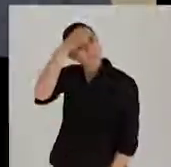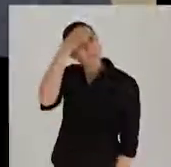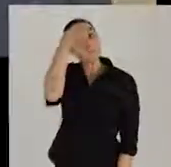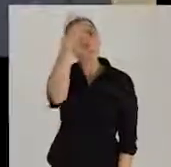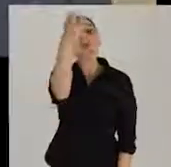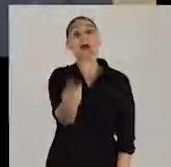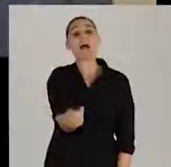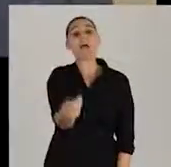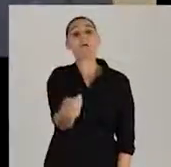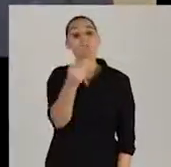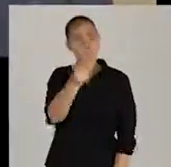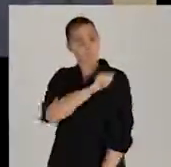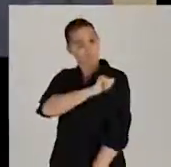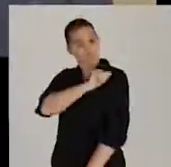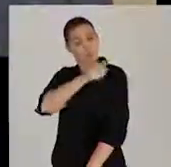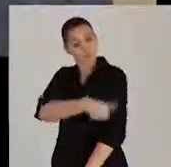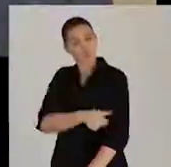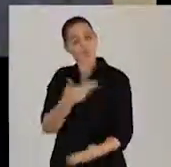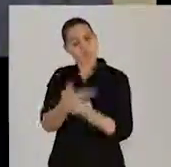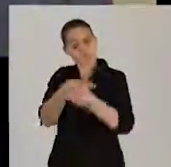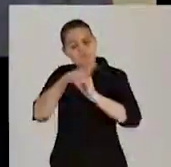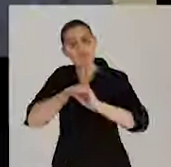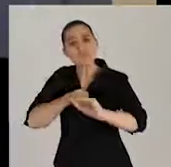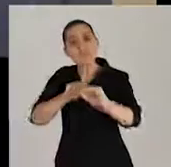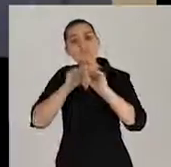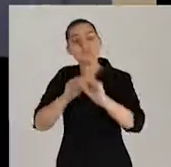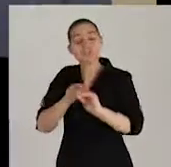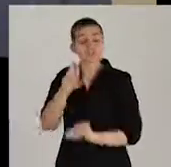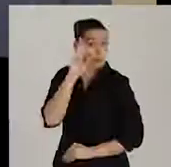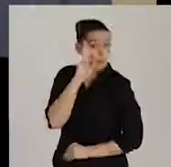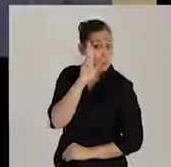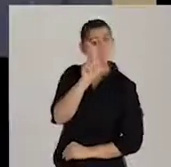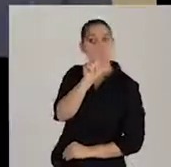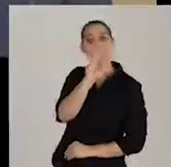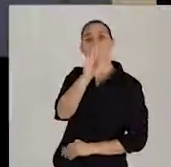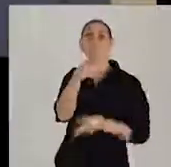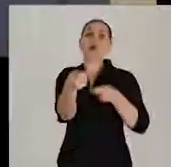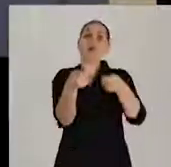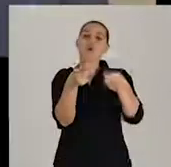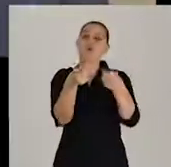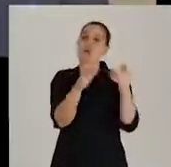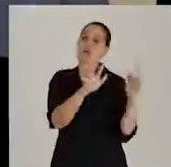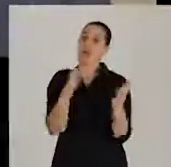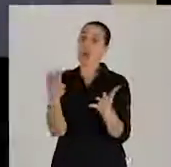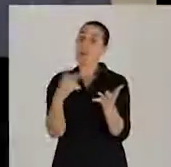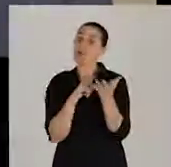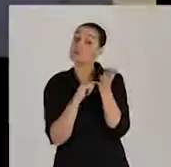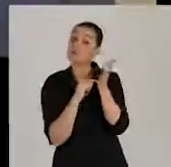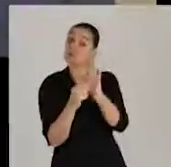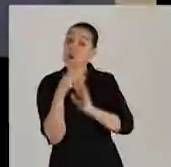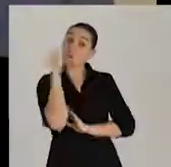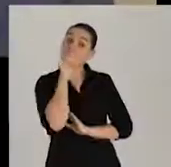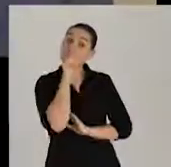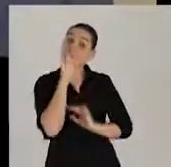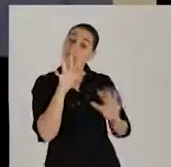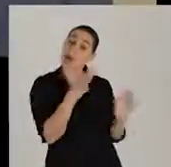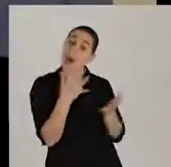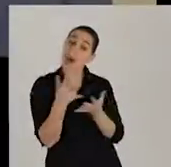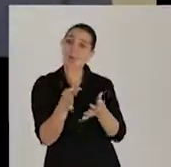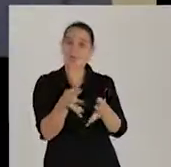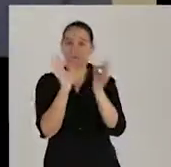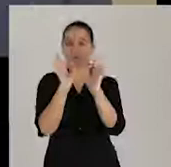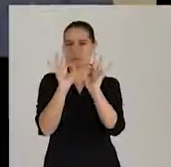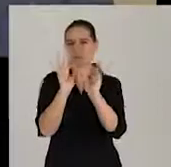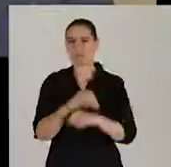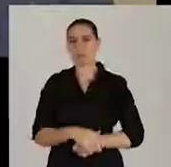are in the best position to educate them about TB infection control and to demonstrate good infection control